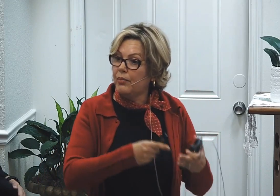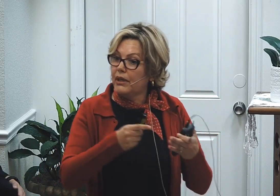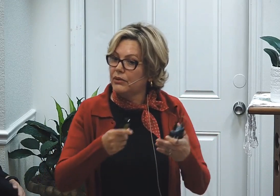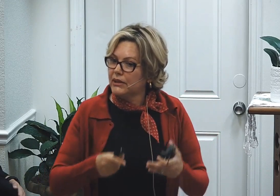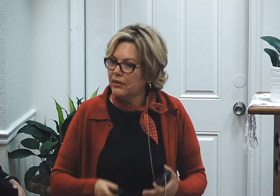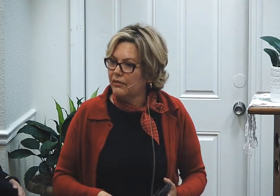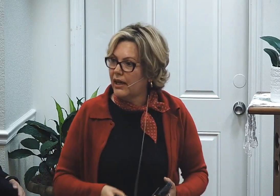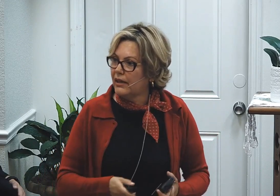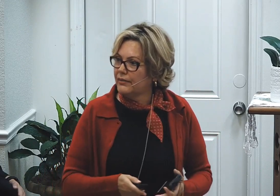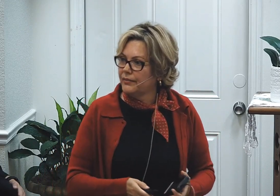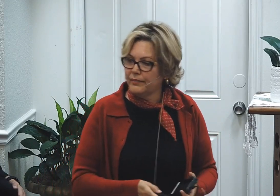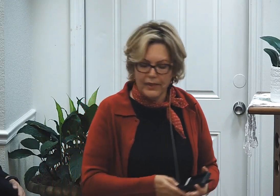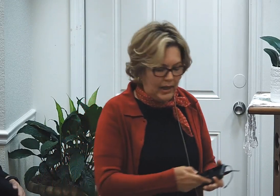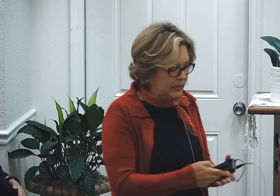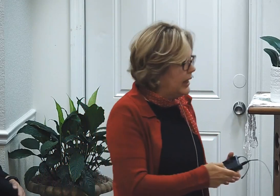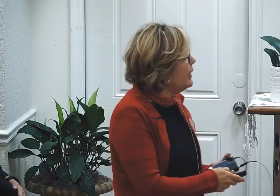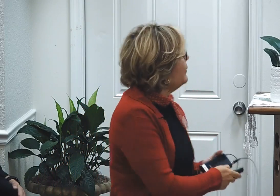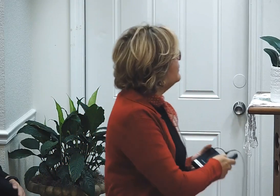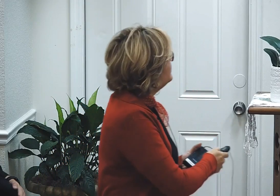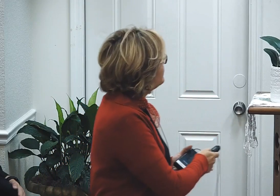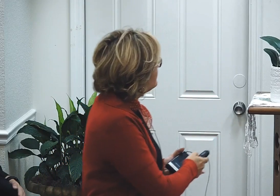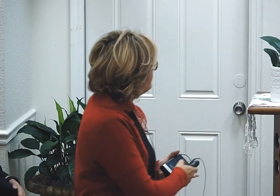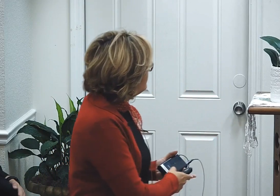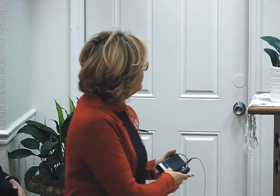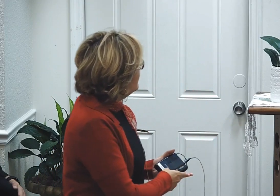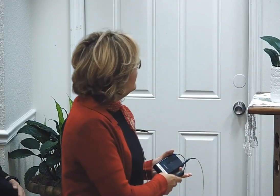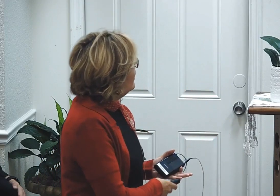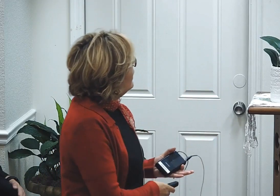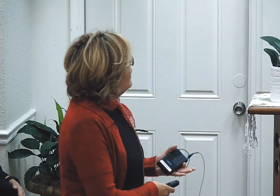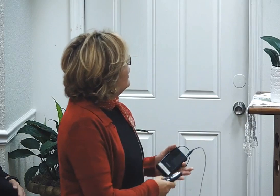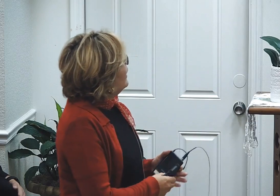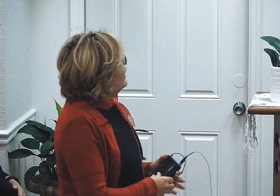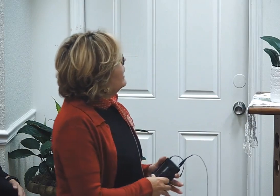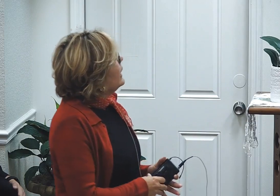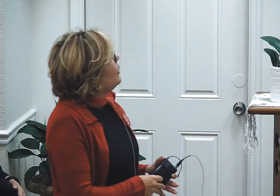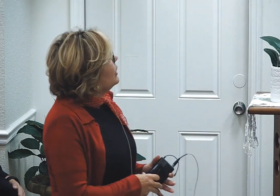They understand that he died to save us. Amen.